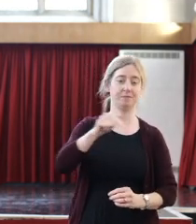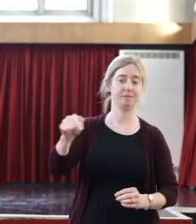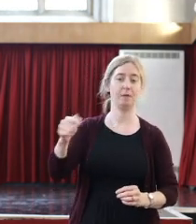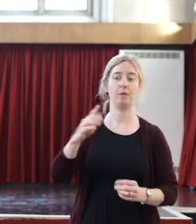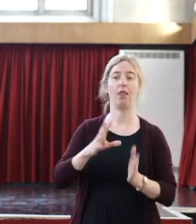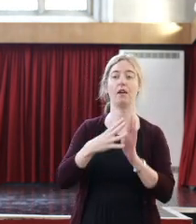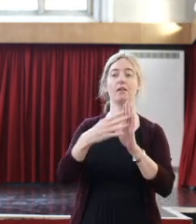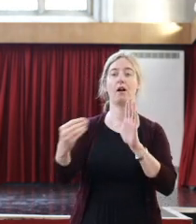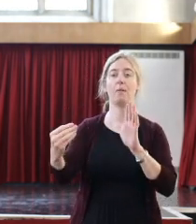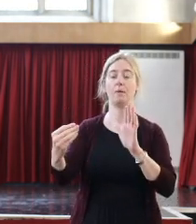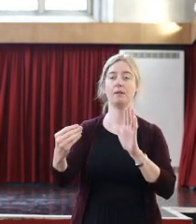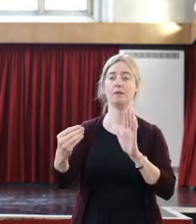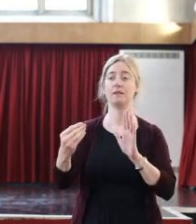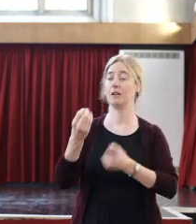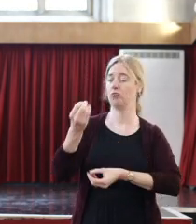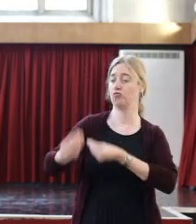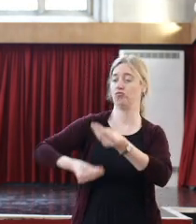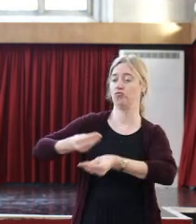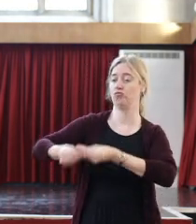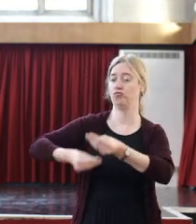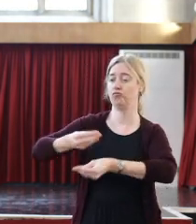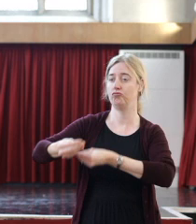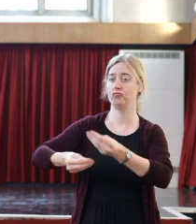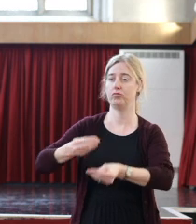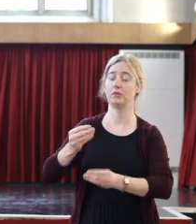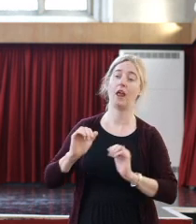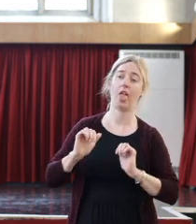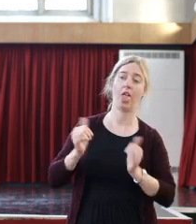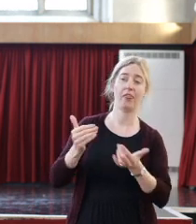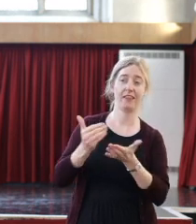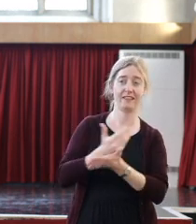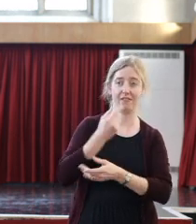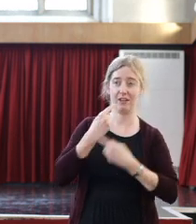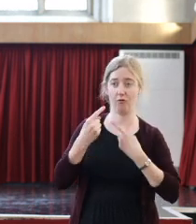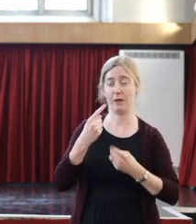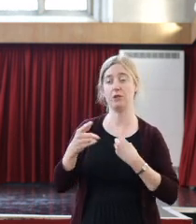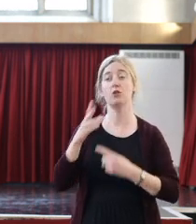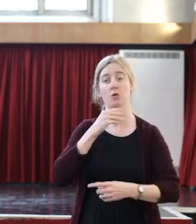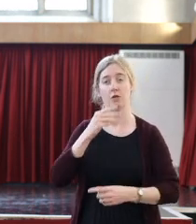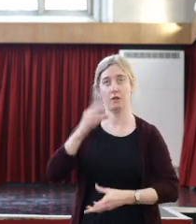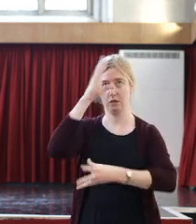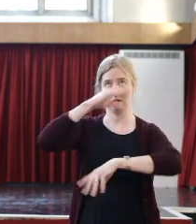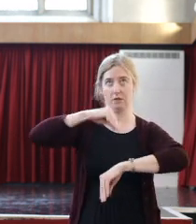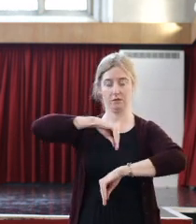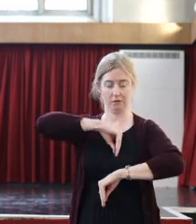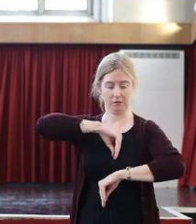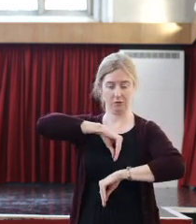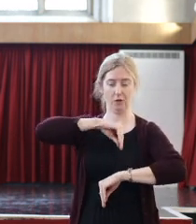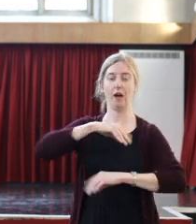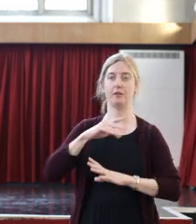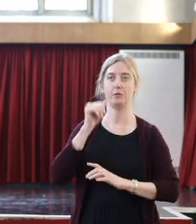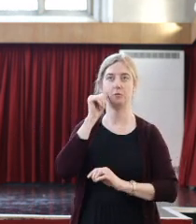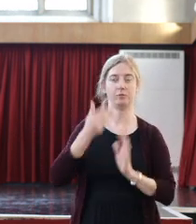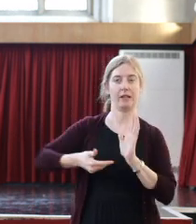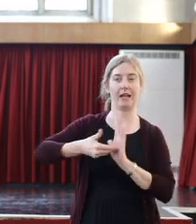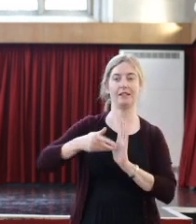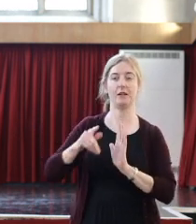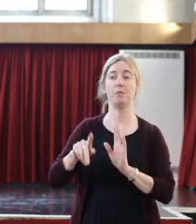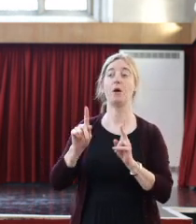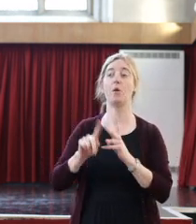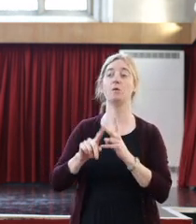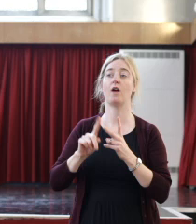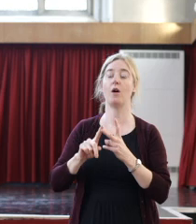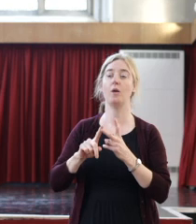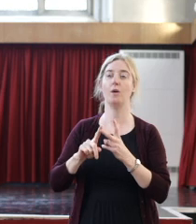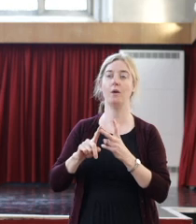who offered, on the one hand, straight down the line health and safety knowledge and doing things by the book, but also there's this very